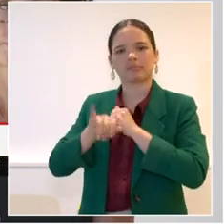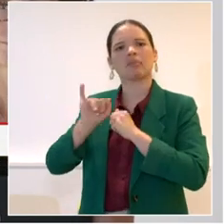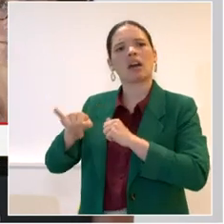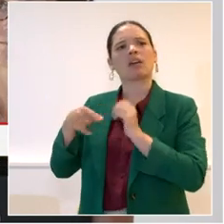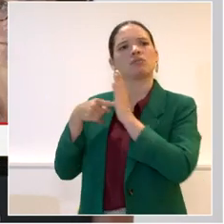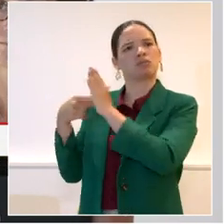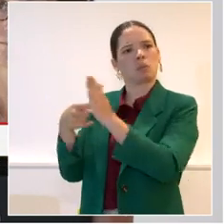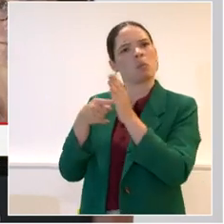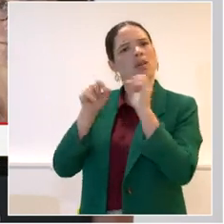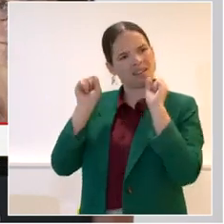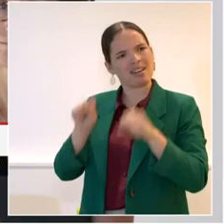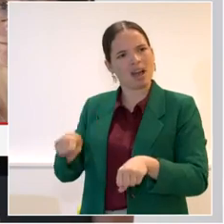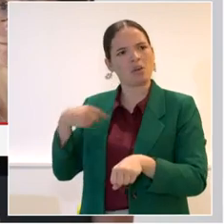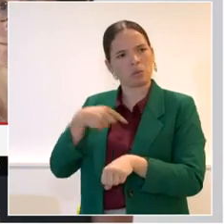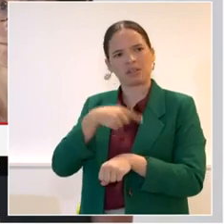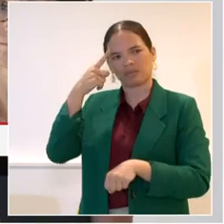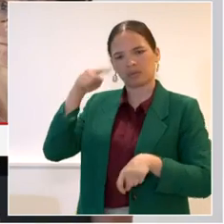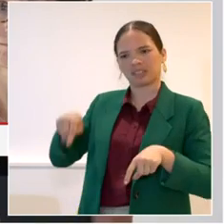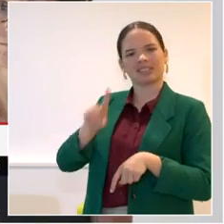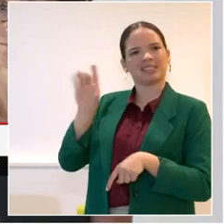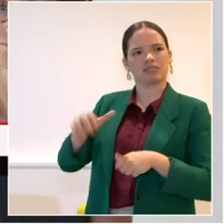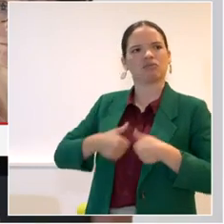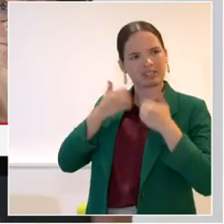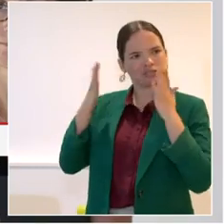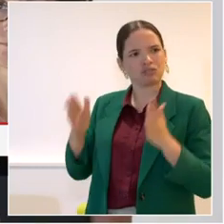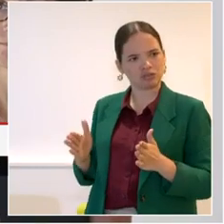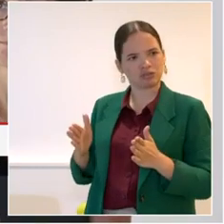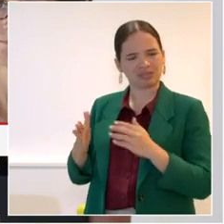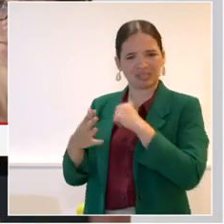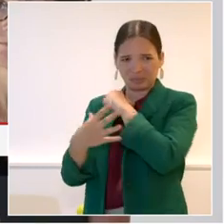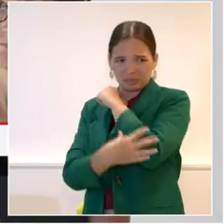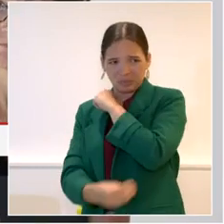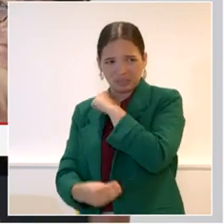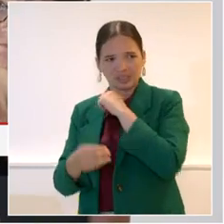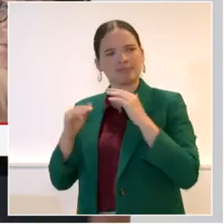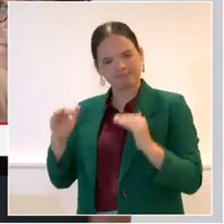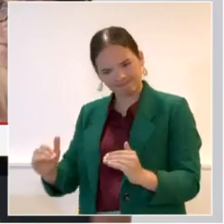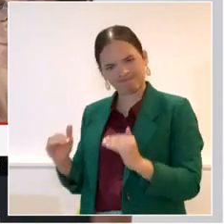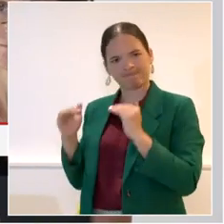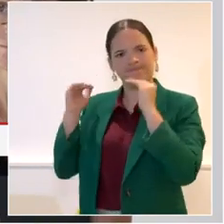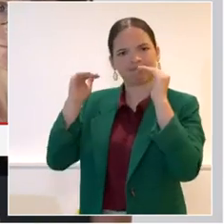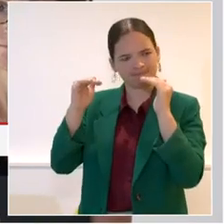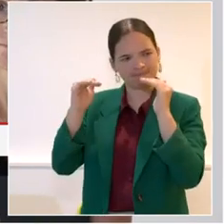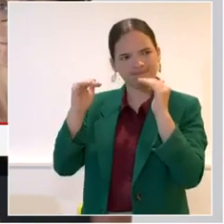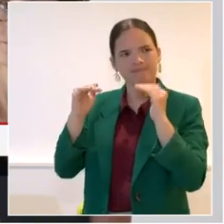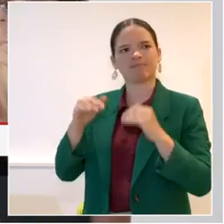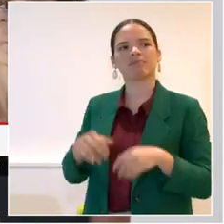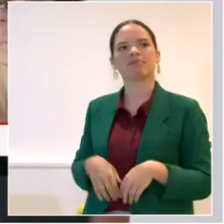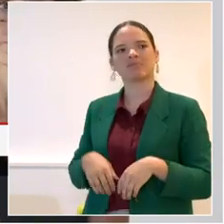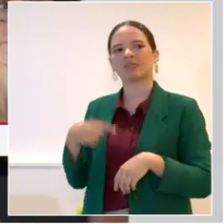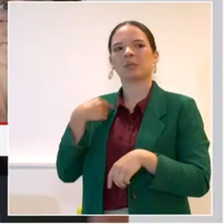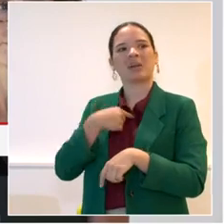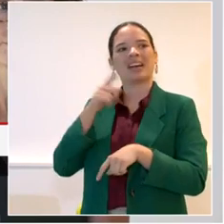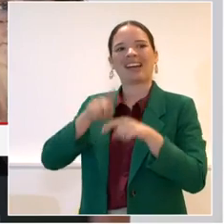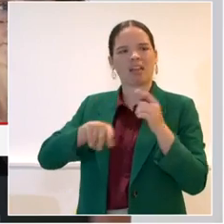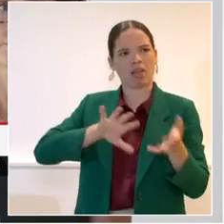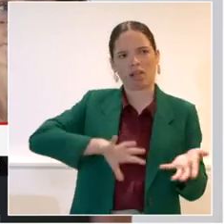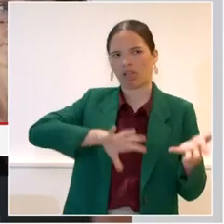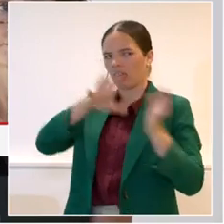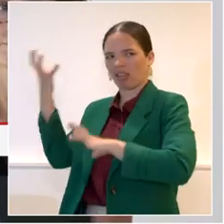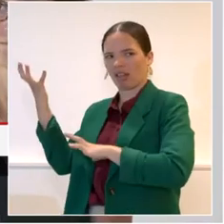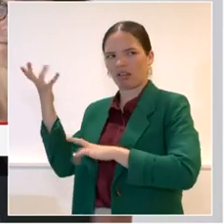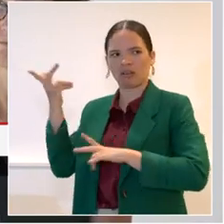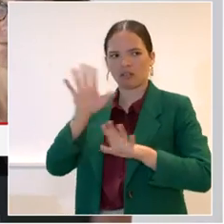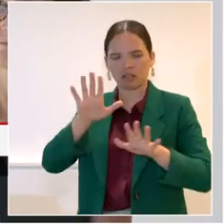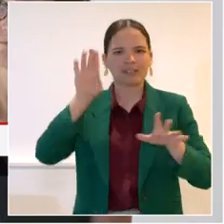for DC residents to move them from poverty and put them on a pathway to the middle class. We can't disrupt that. In fact, we're doubling down.